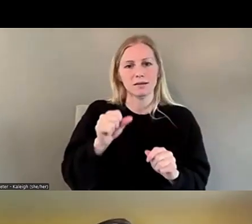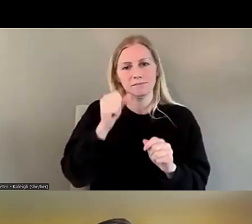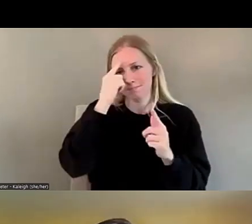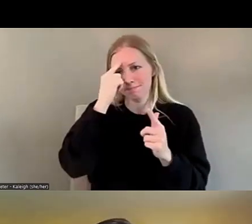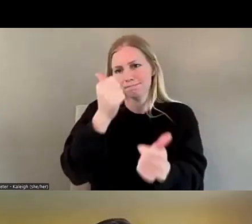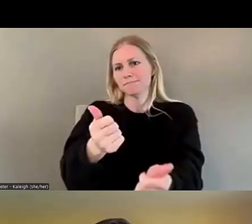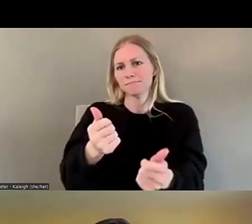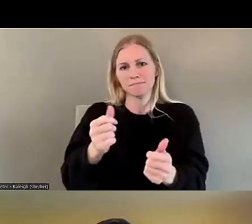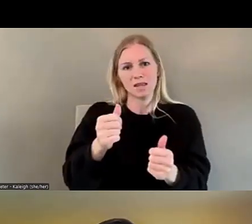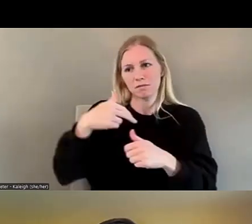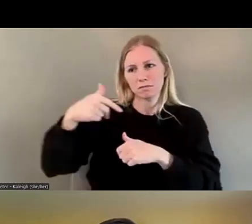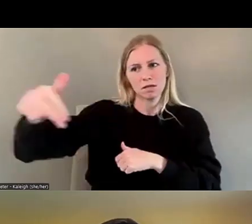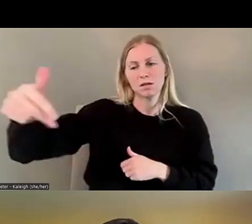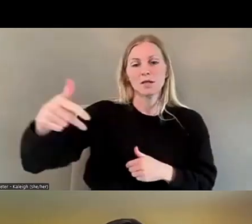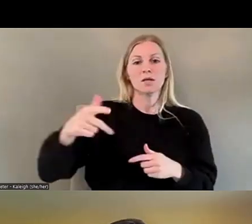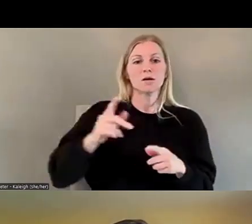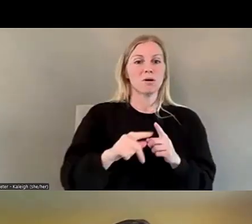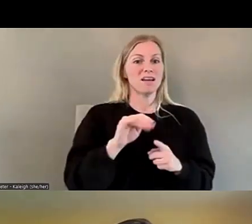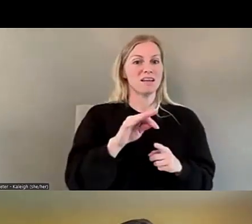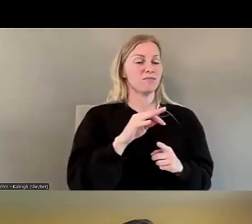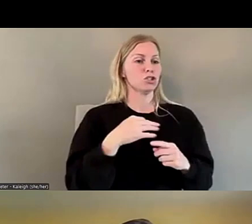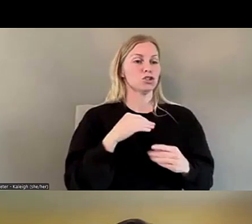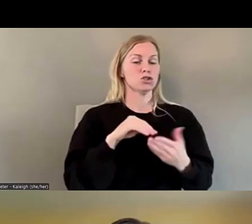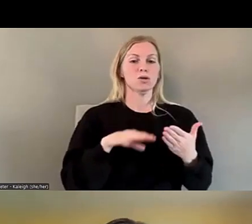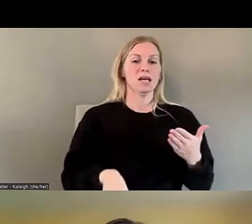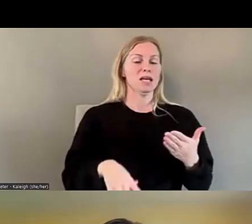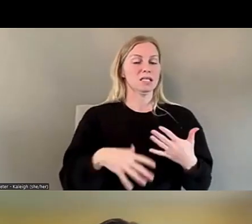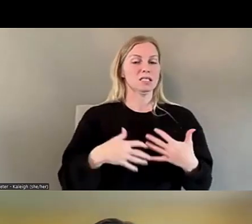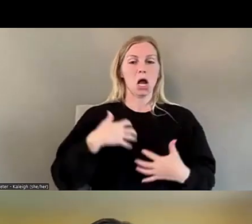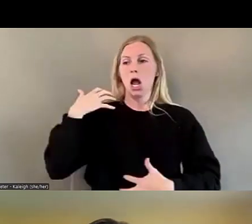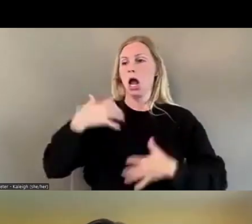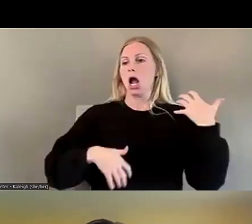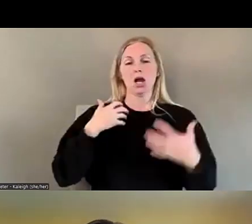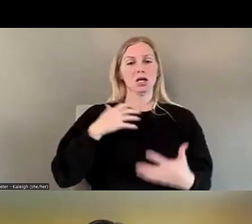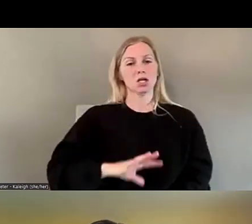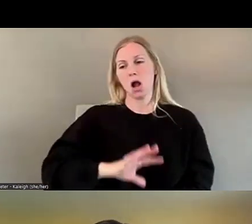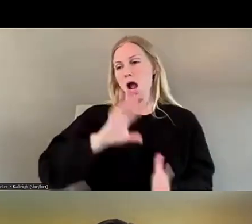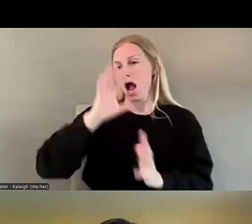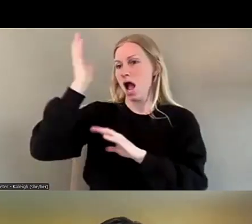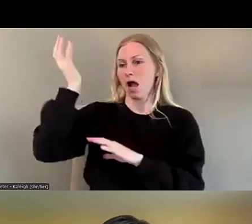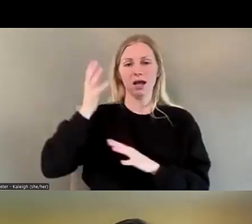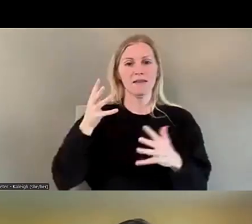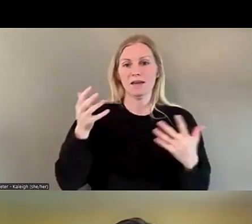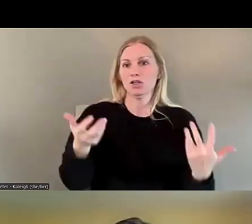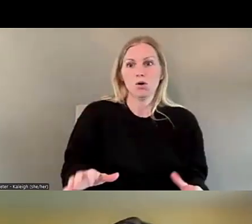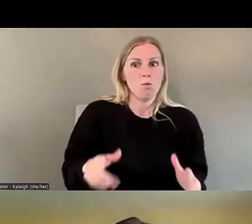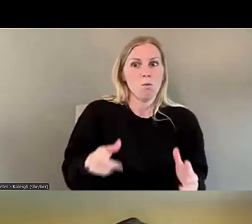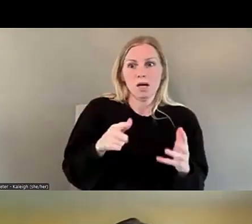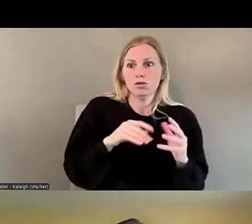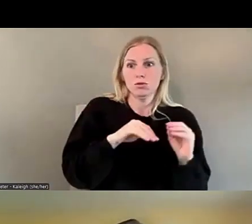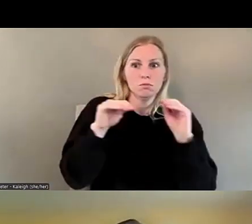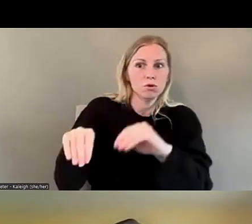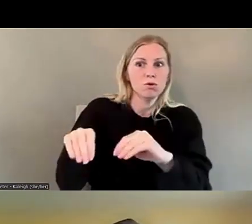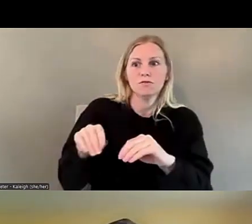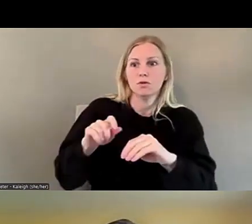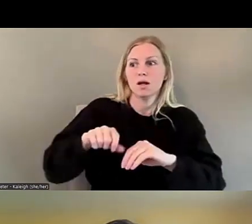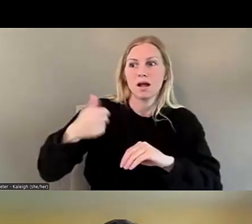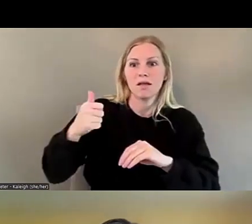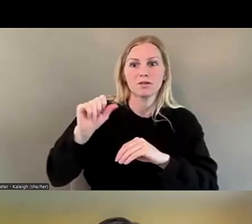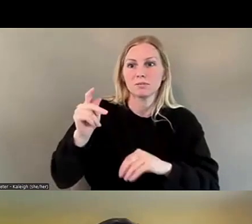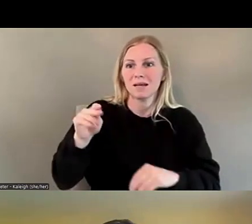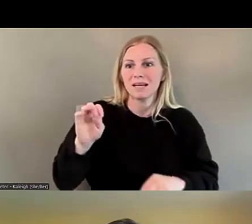move to another space, then, and I think Michael and others have alluded to this, then oftentimes it actually requires a physical